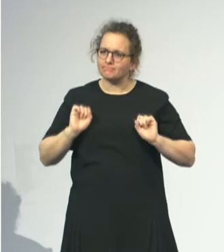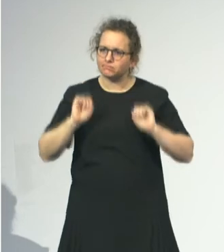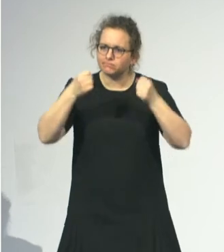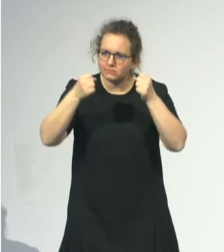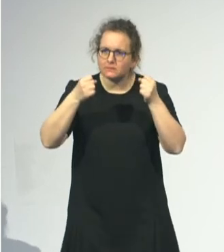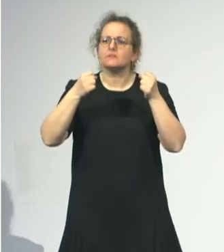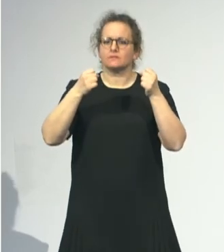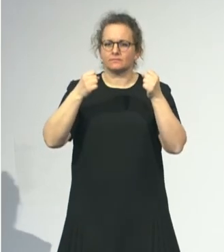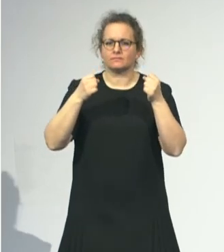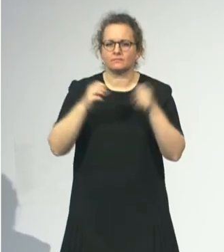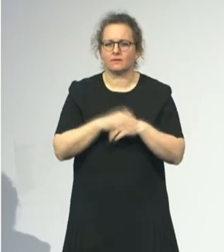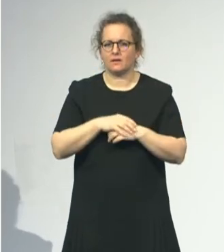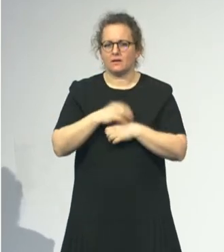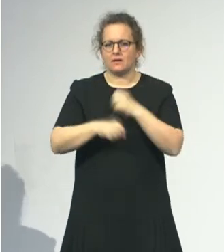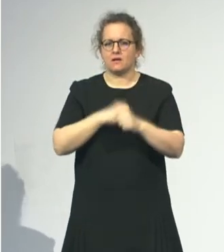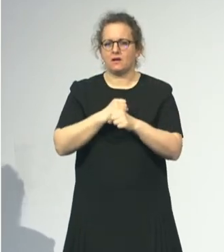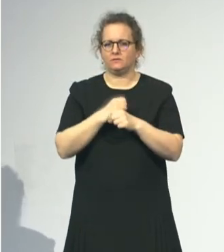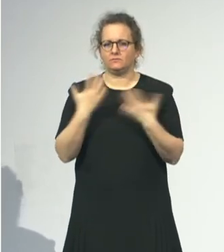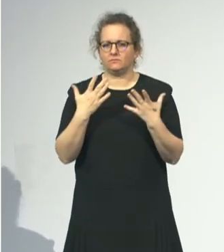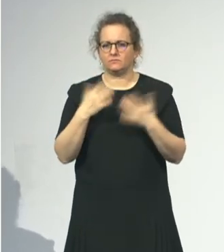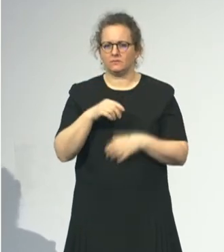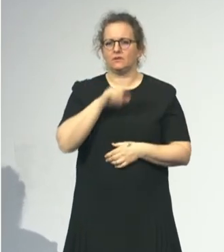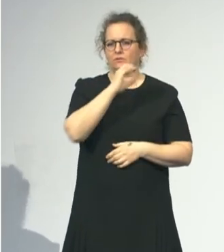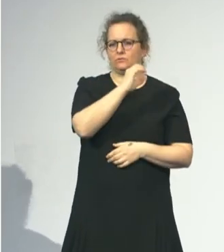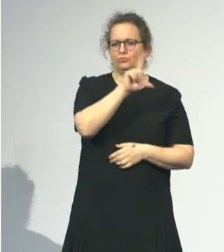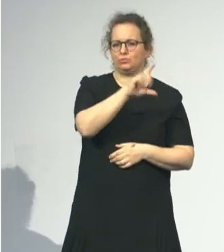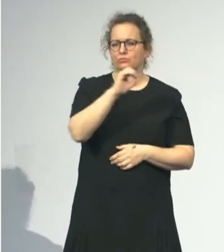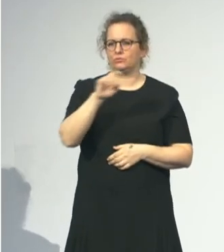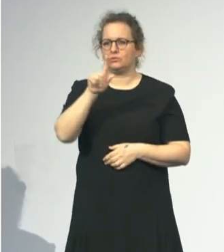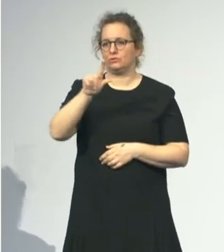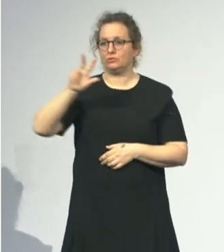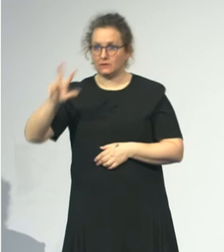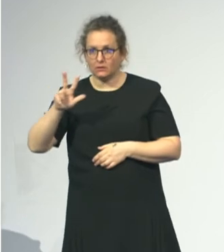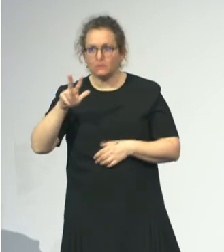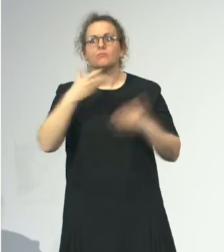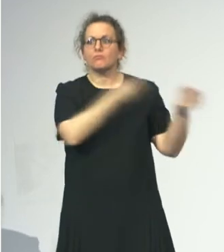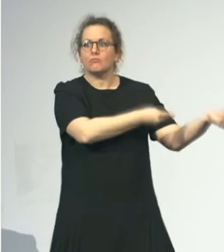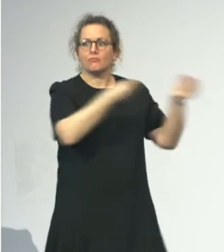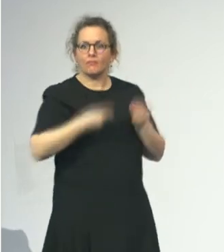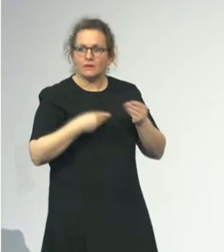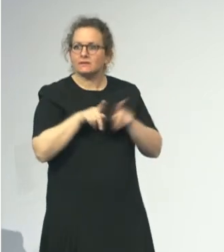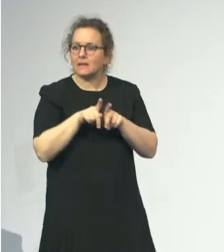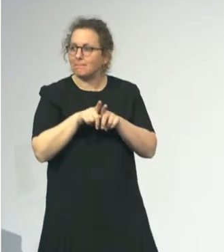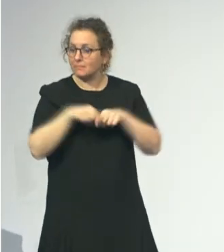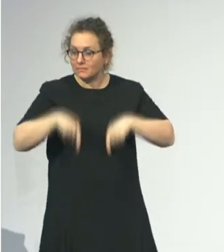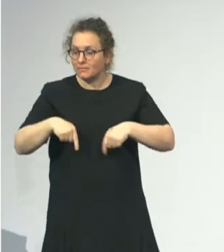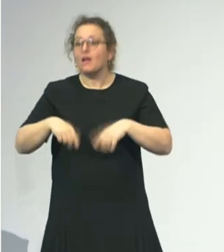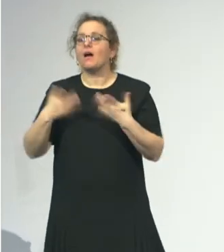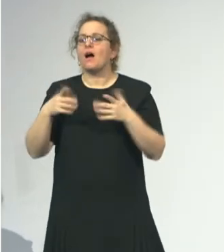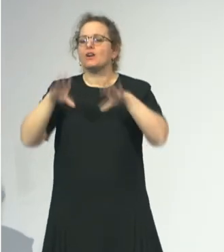2014 when it was awarded here in the Zero project that we really